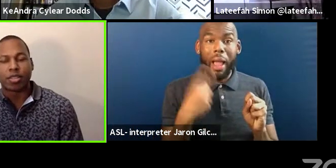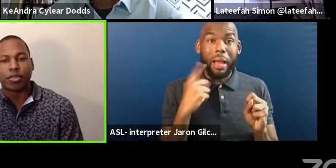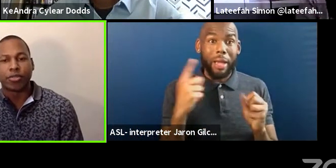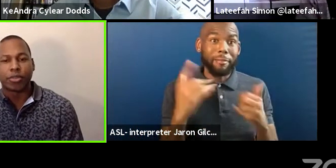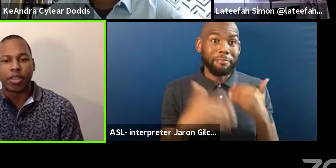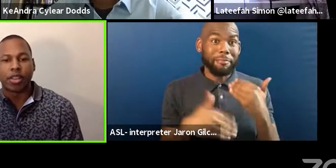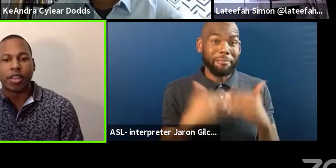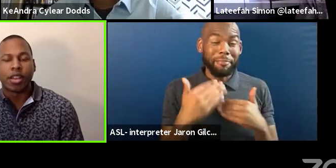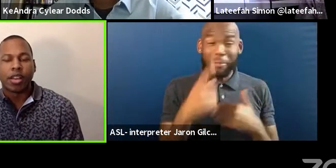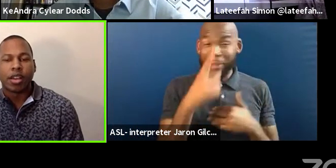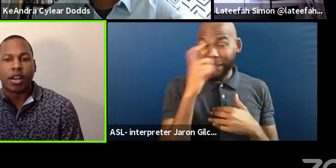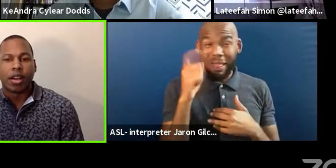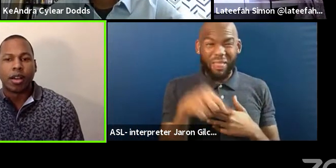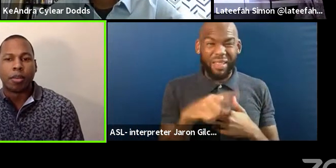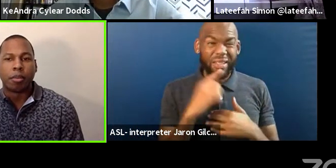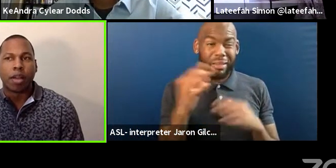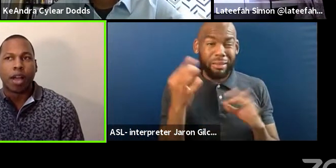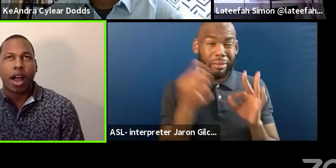pretty simple for me.